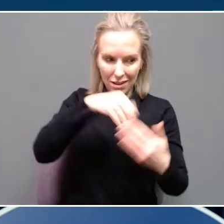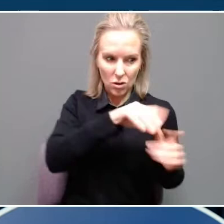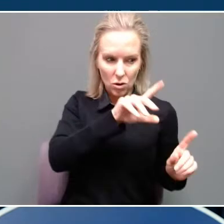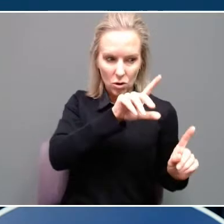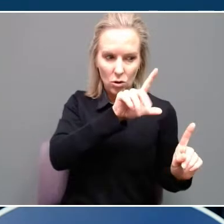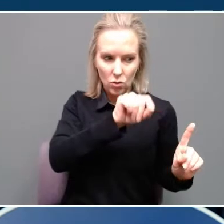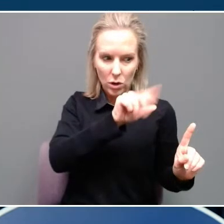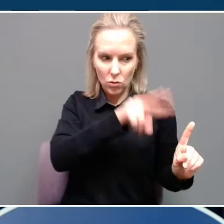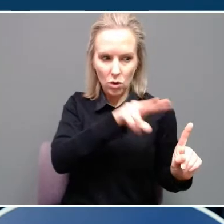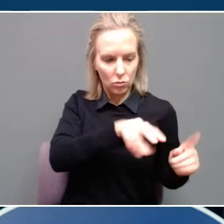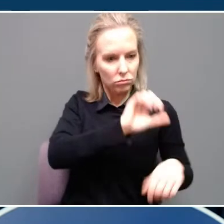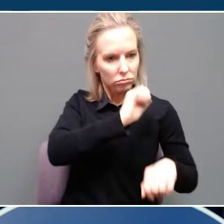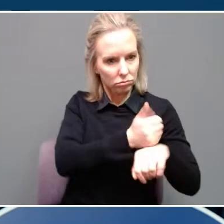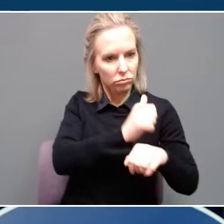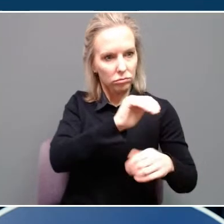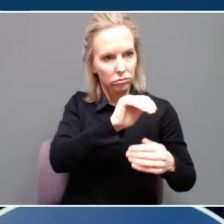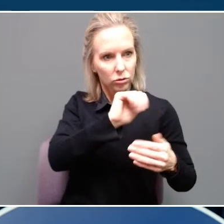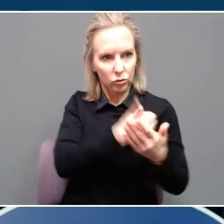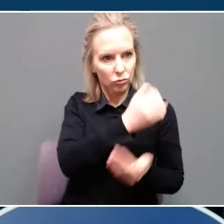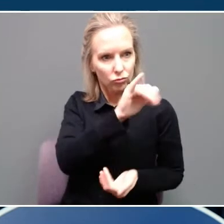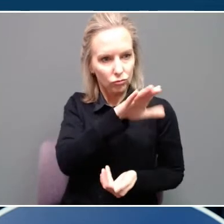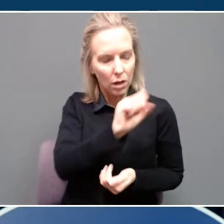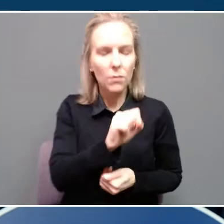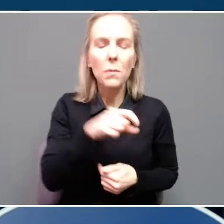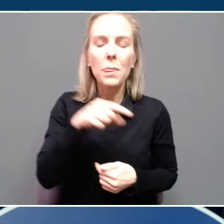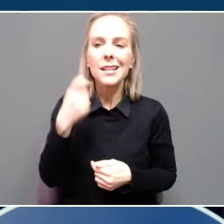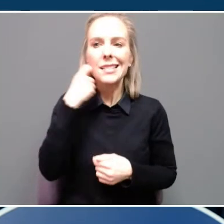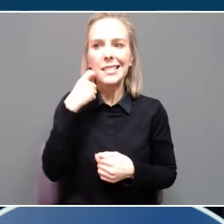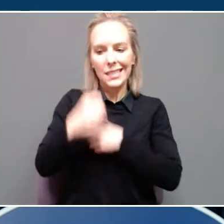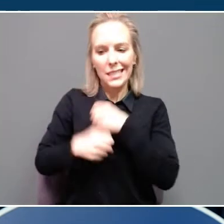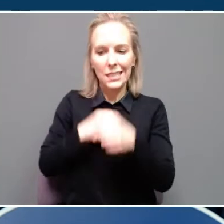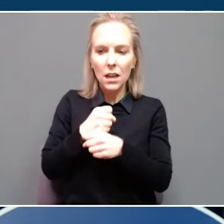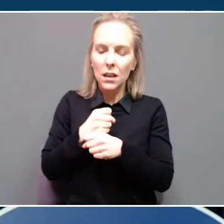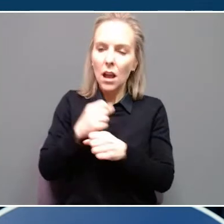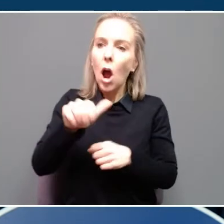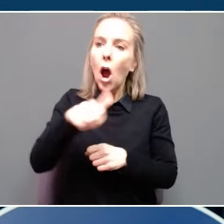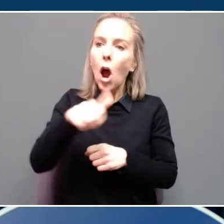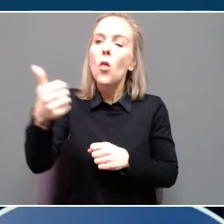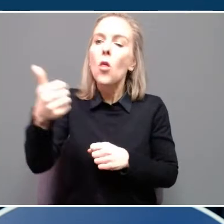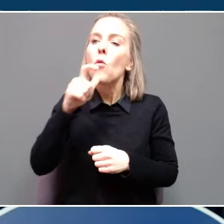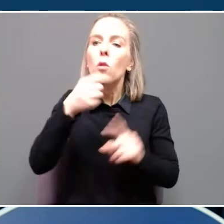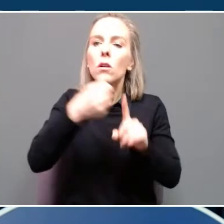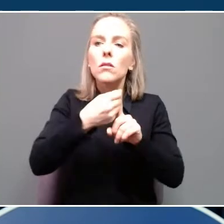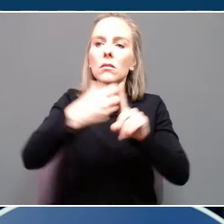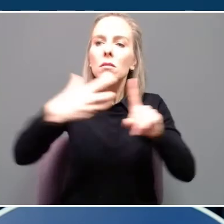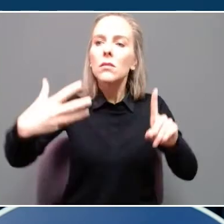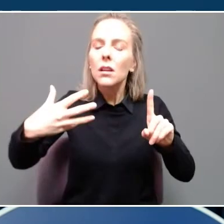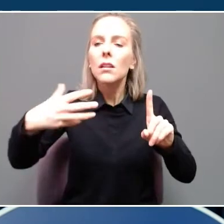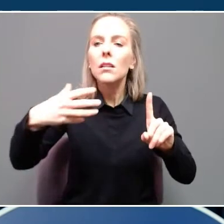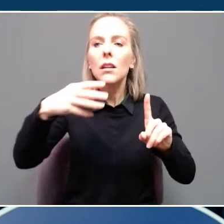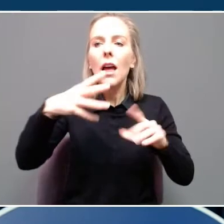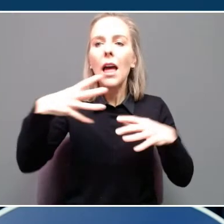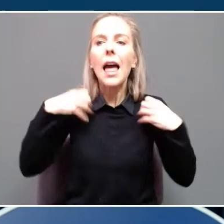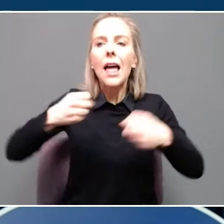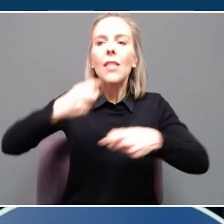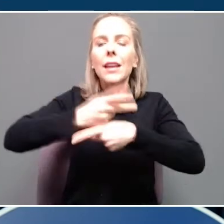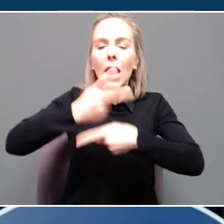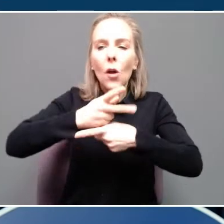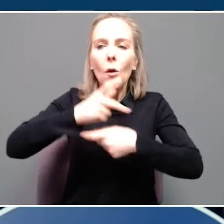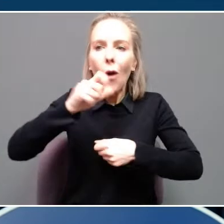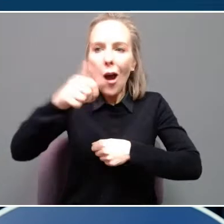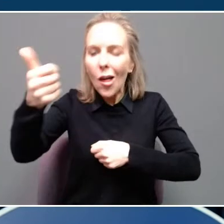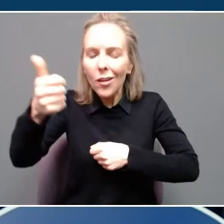alone. This past year, we've also announced other great expansions to major healthcare facilities. There's the